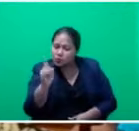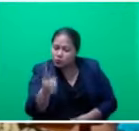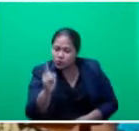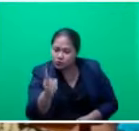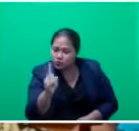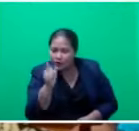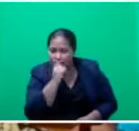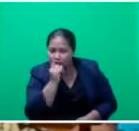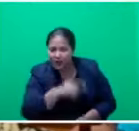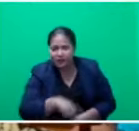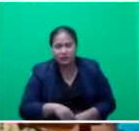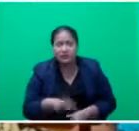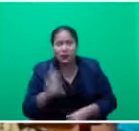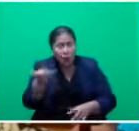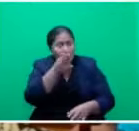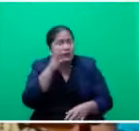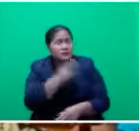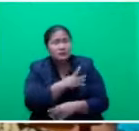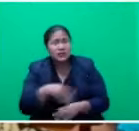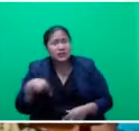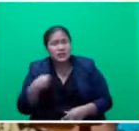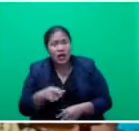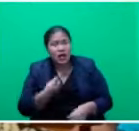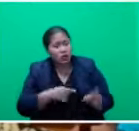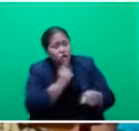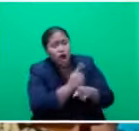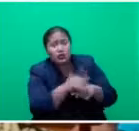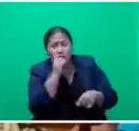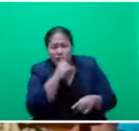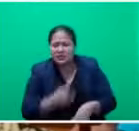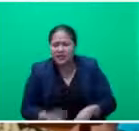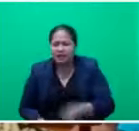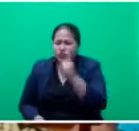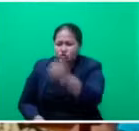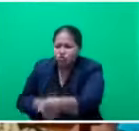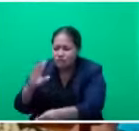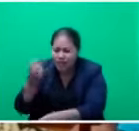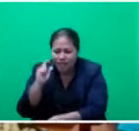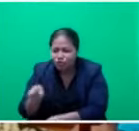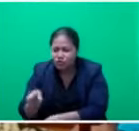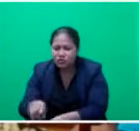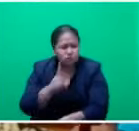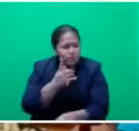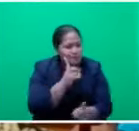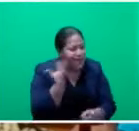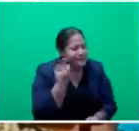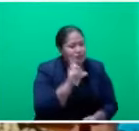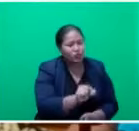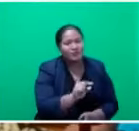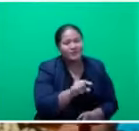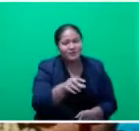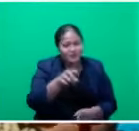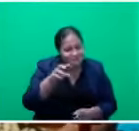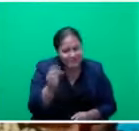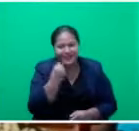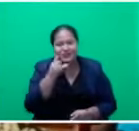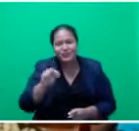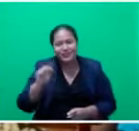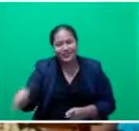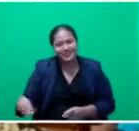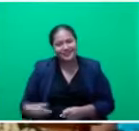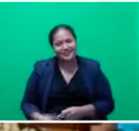when they go and talk to the people, they actually dictate to them. You must do this. You must do that. You